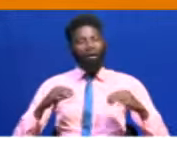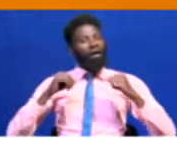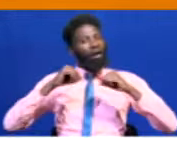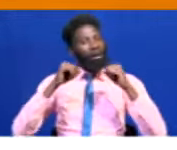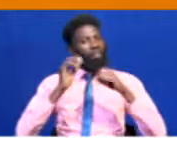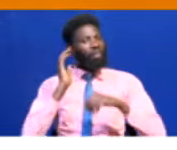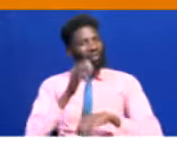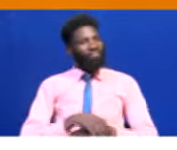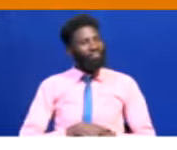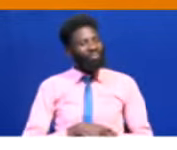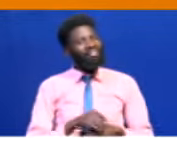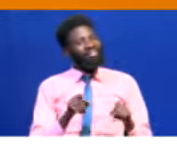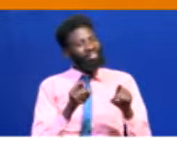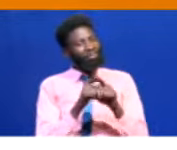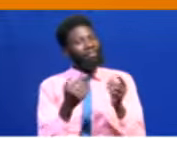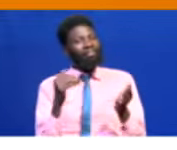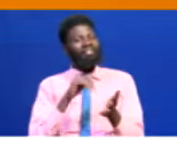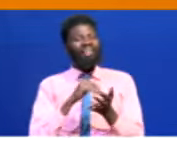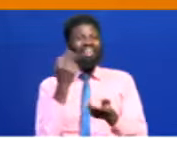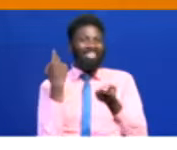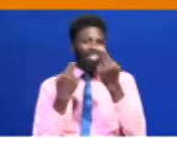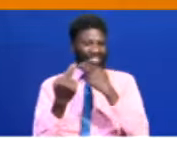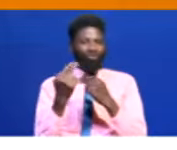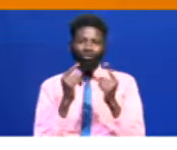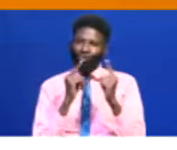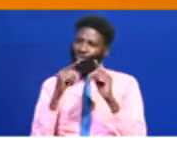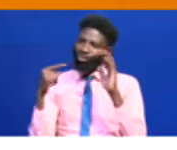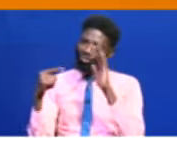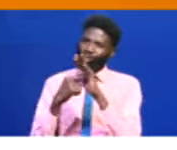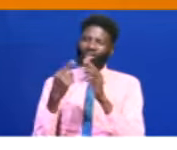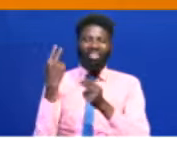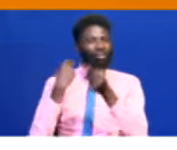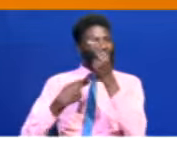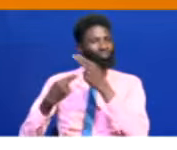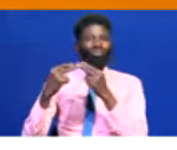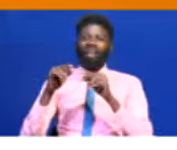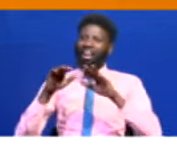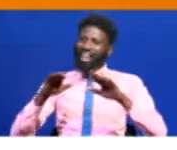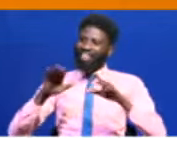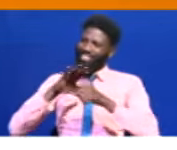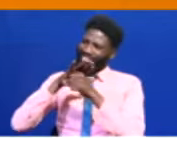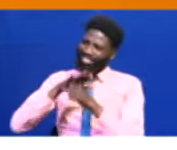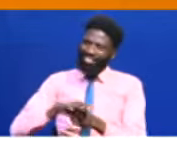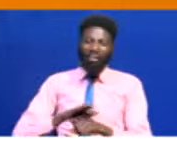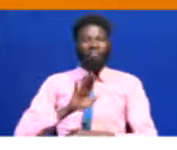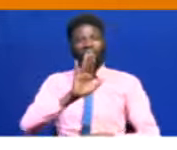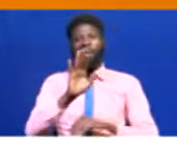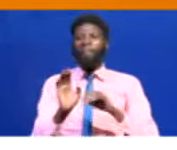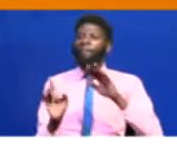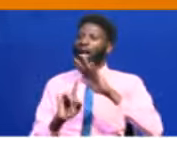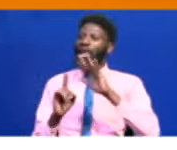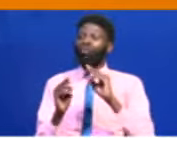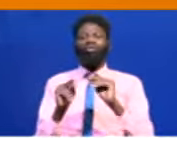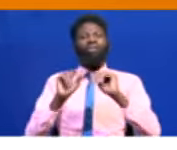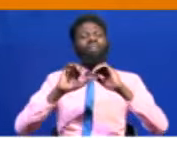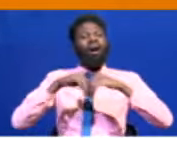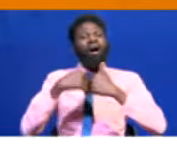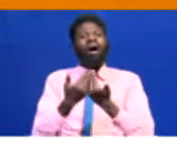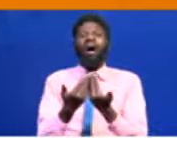history once again, when you talk about historical land injustices, in this current moment, how is your ministry addressing that